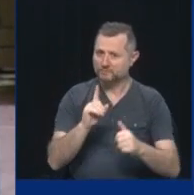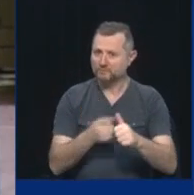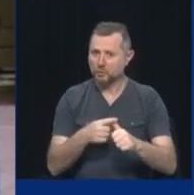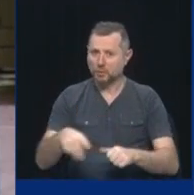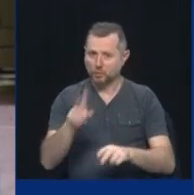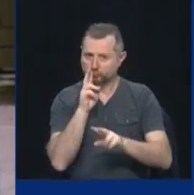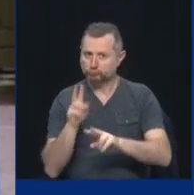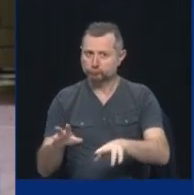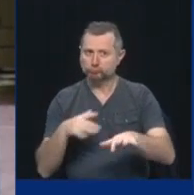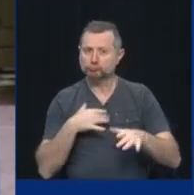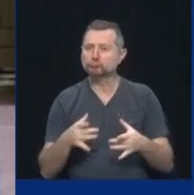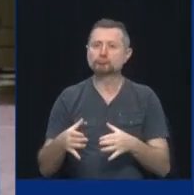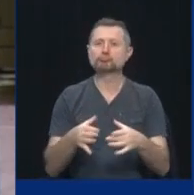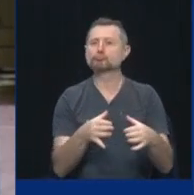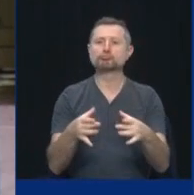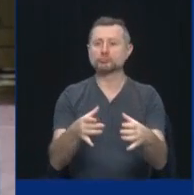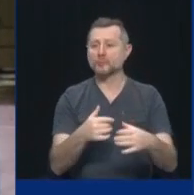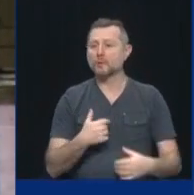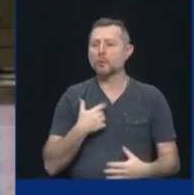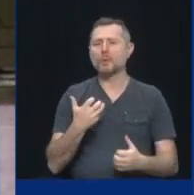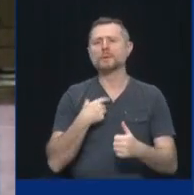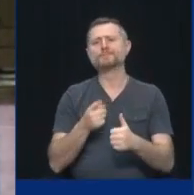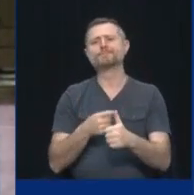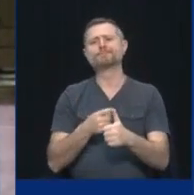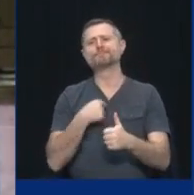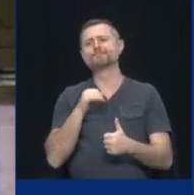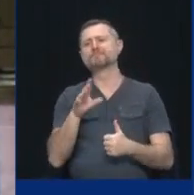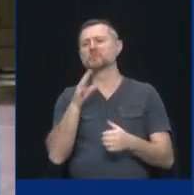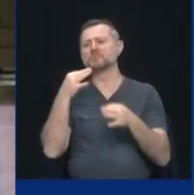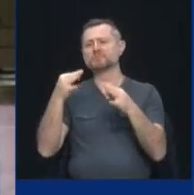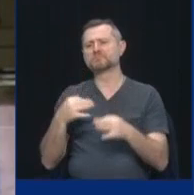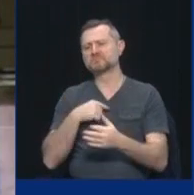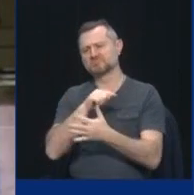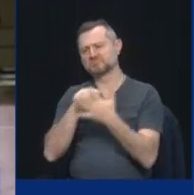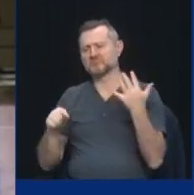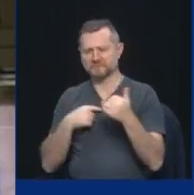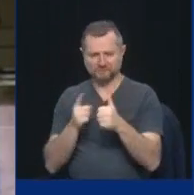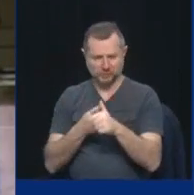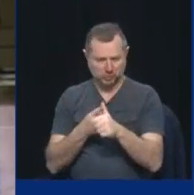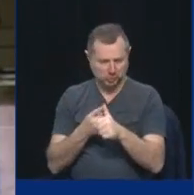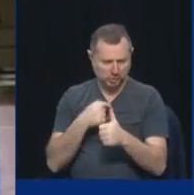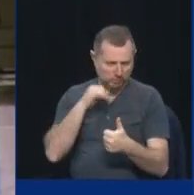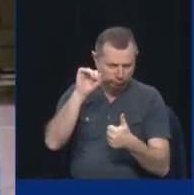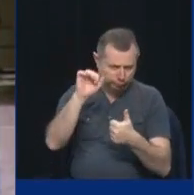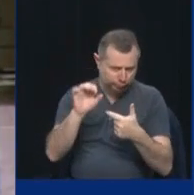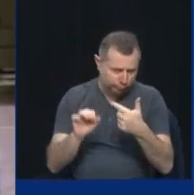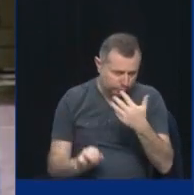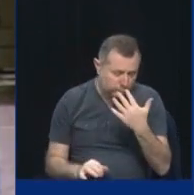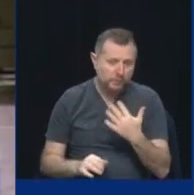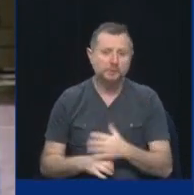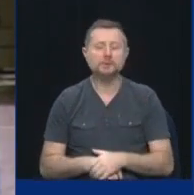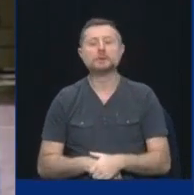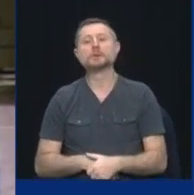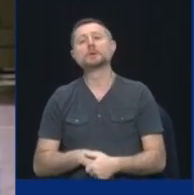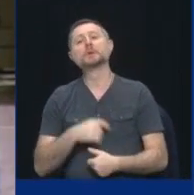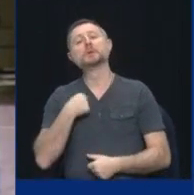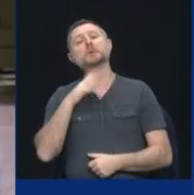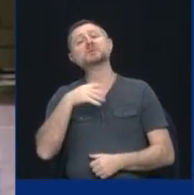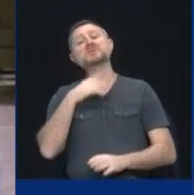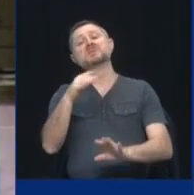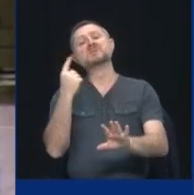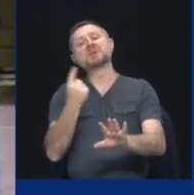a little housekeeping business about today. I like to stress the